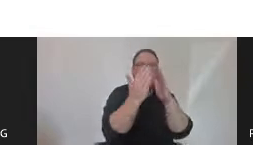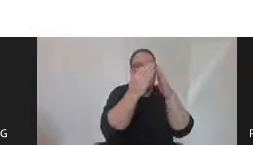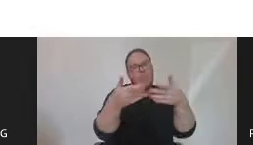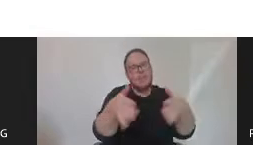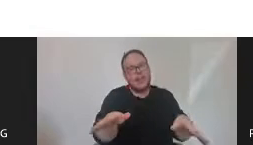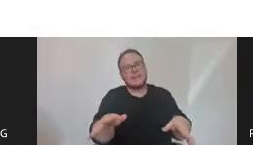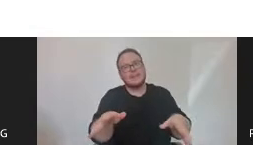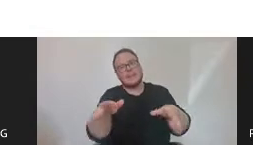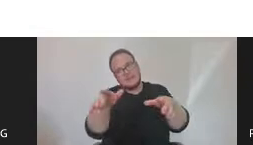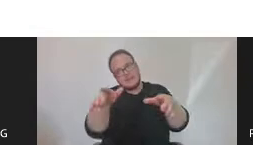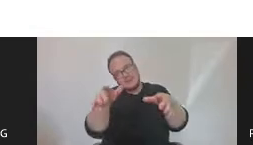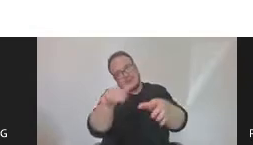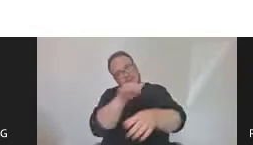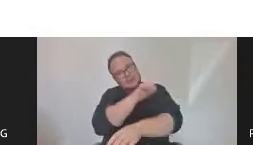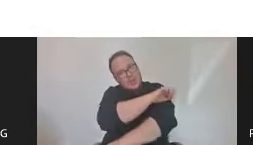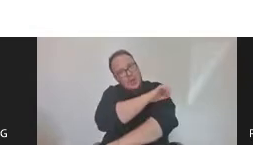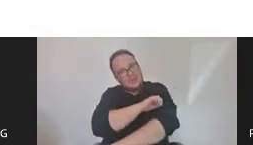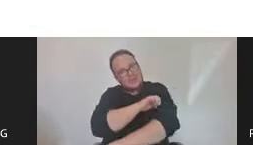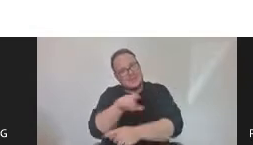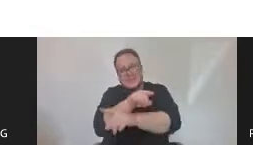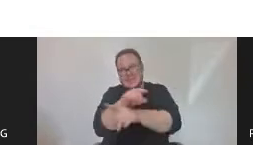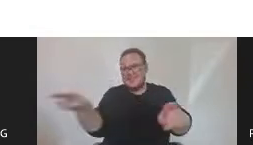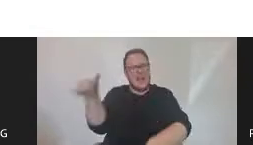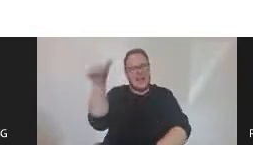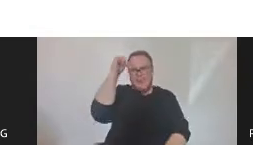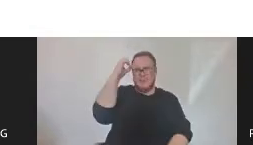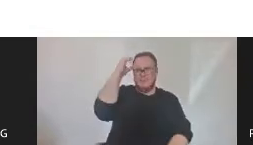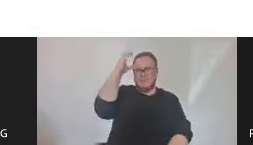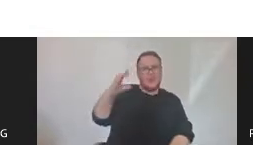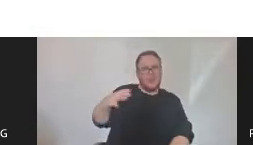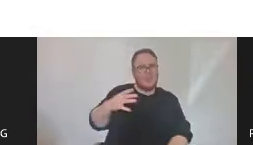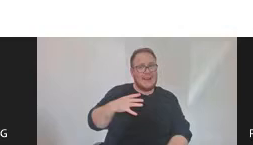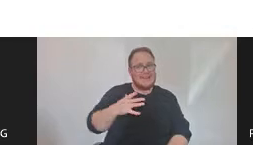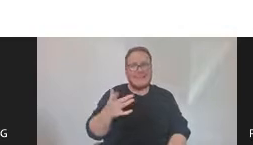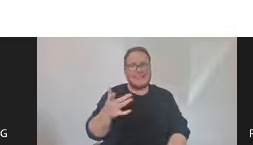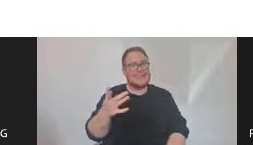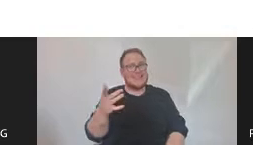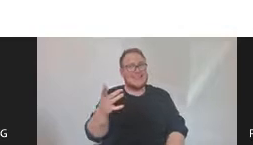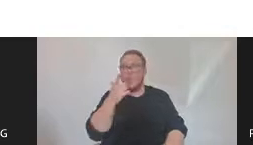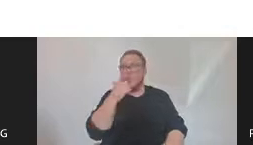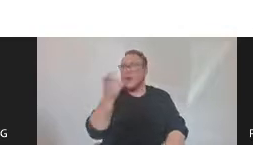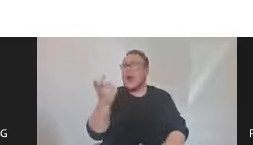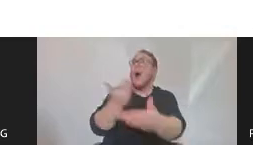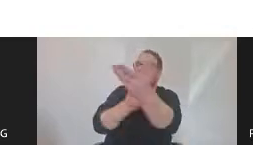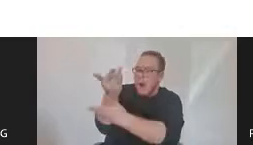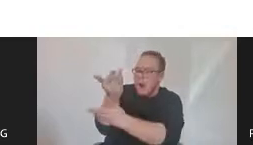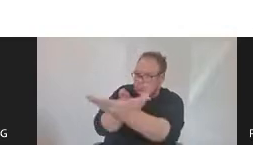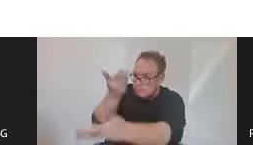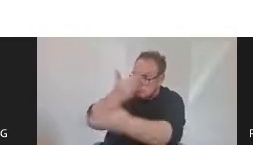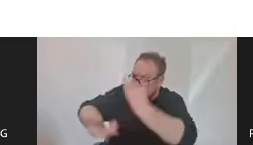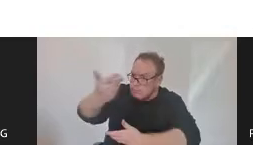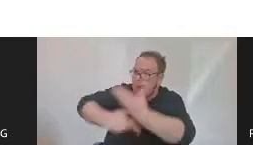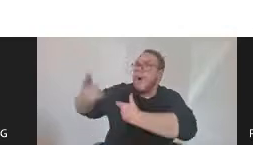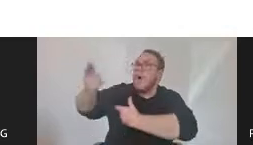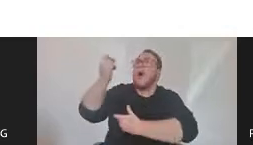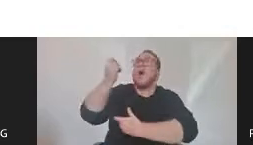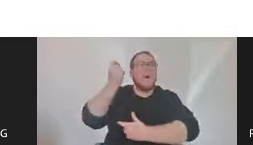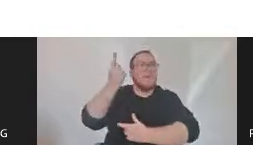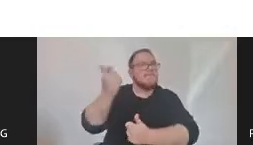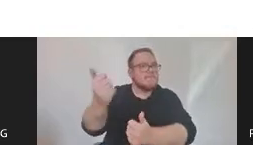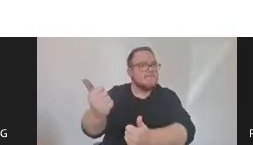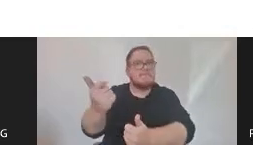stuff. So we didn't have to reinvent the wheel. We engaged with them, and they were really happy to engage with us as well. And we were able to identify